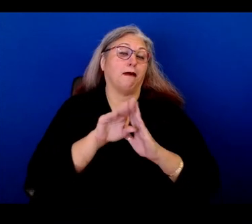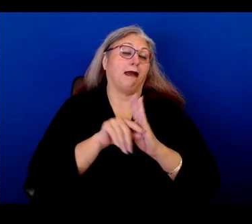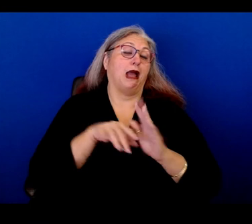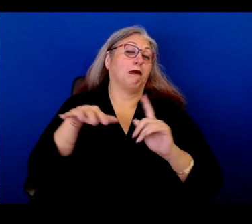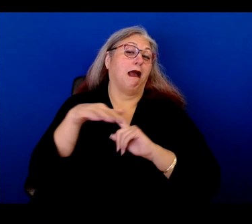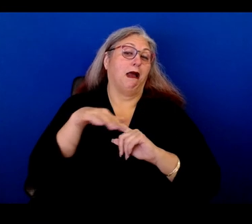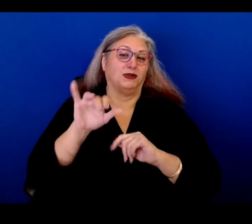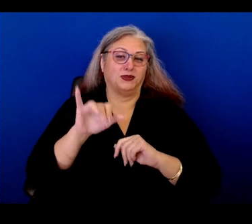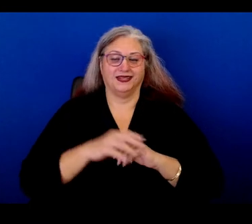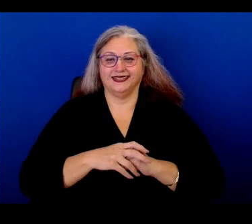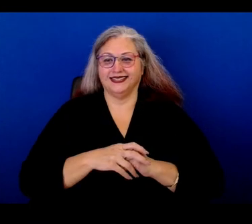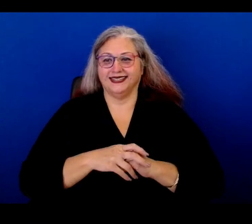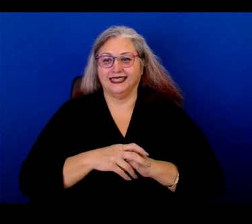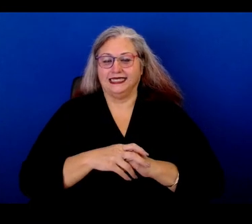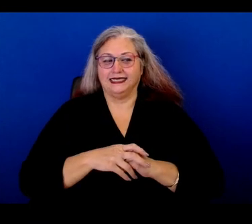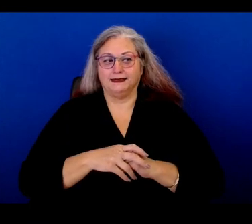too.